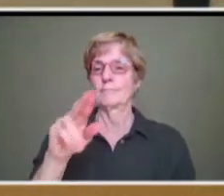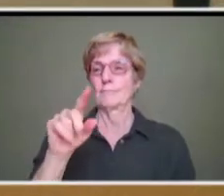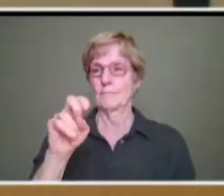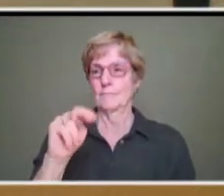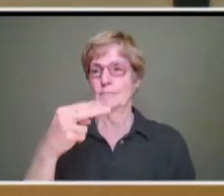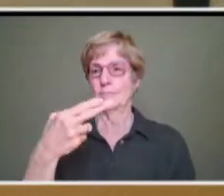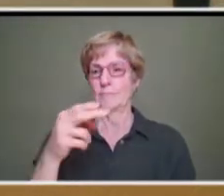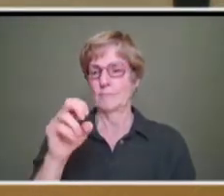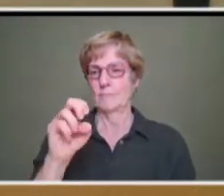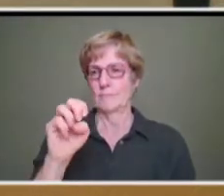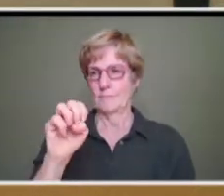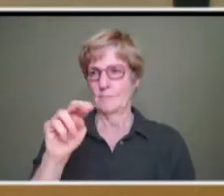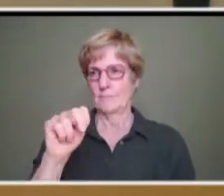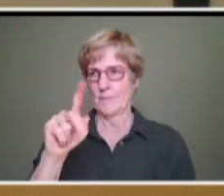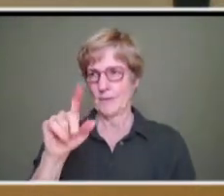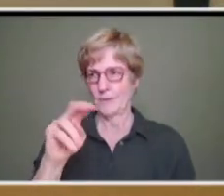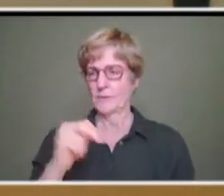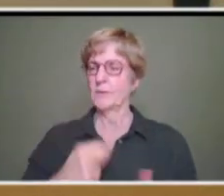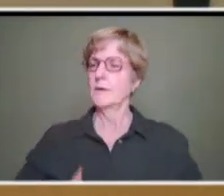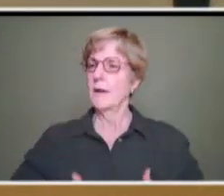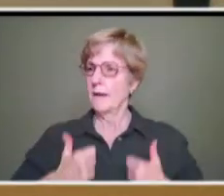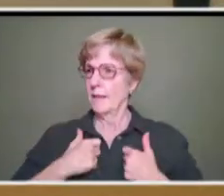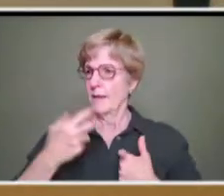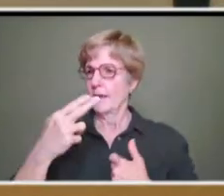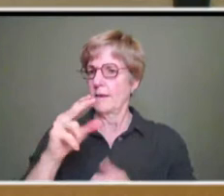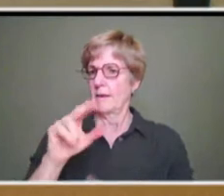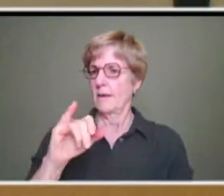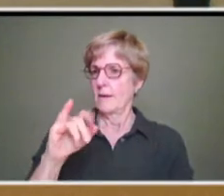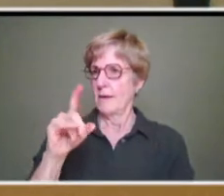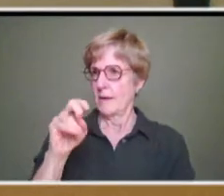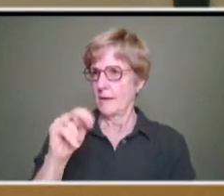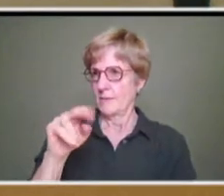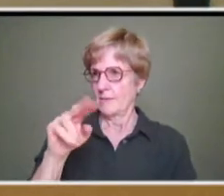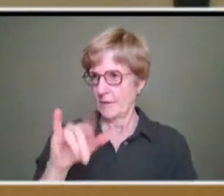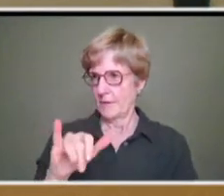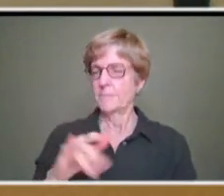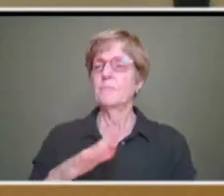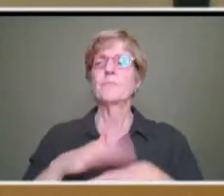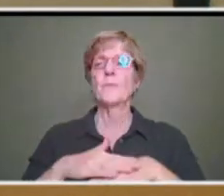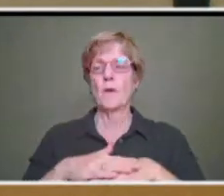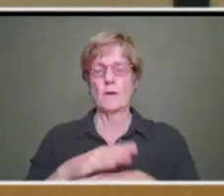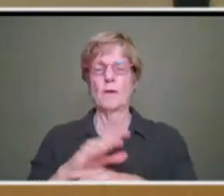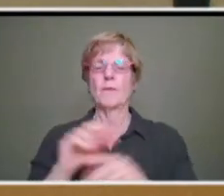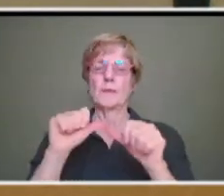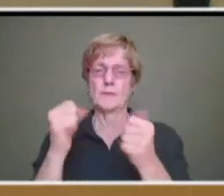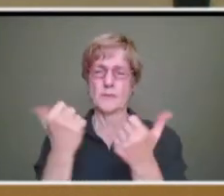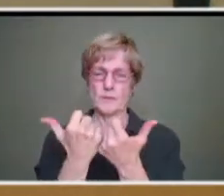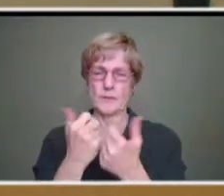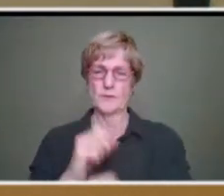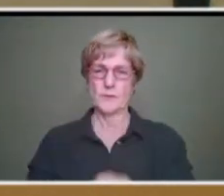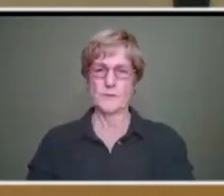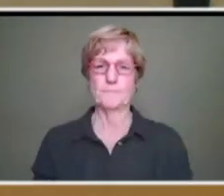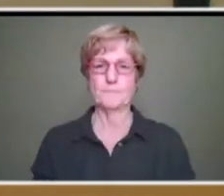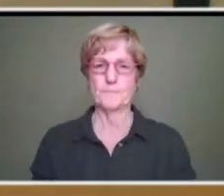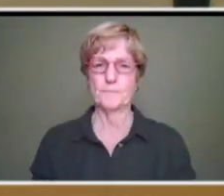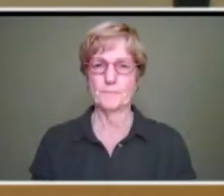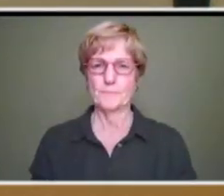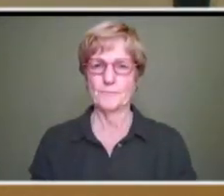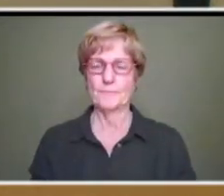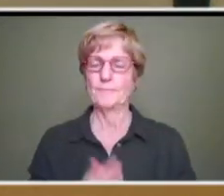resident of Hidden Valley Community I also serve on Hidden Valley Community Association excuse